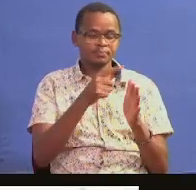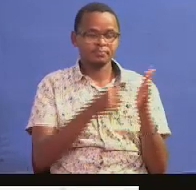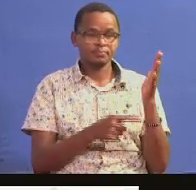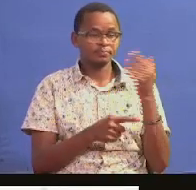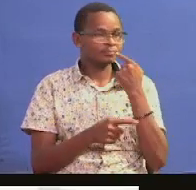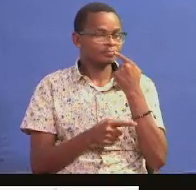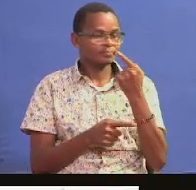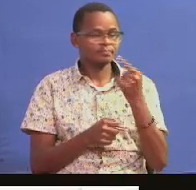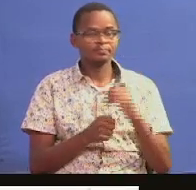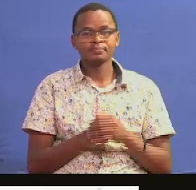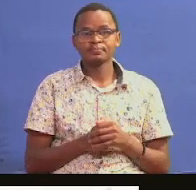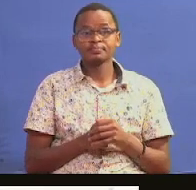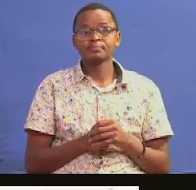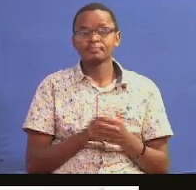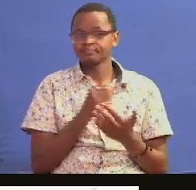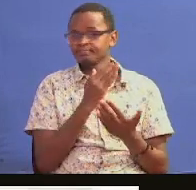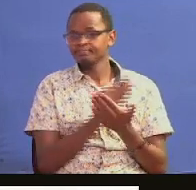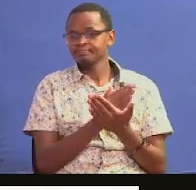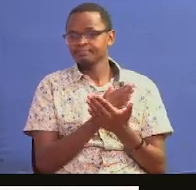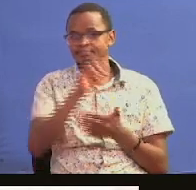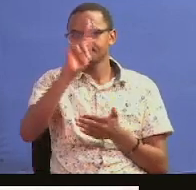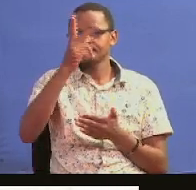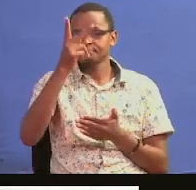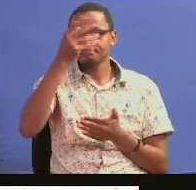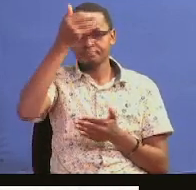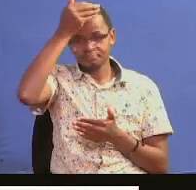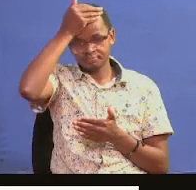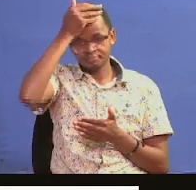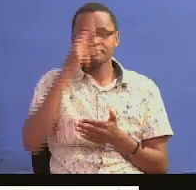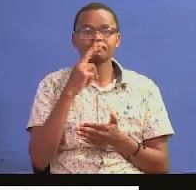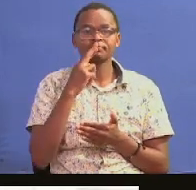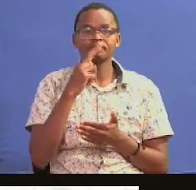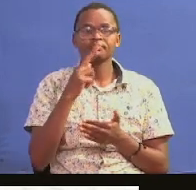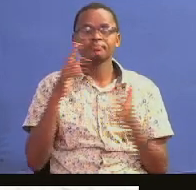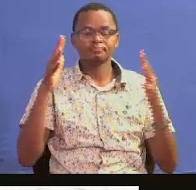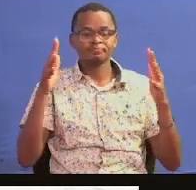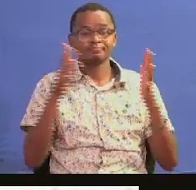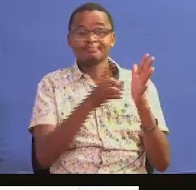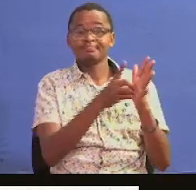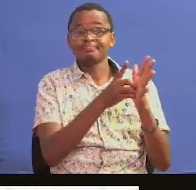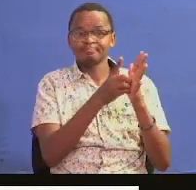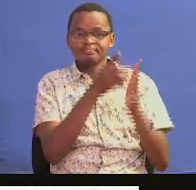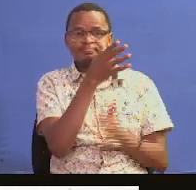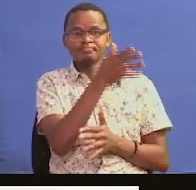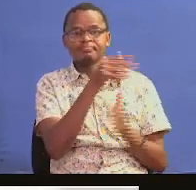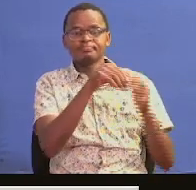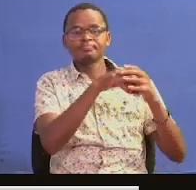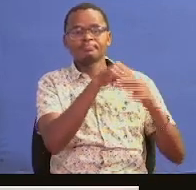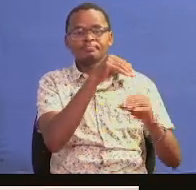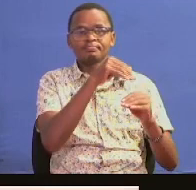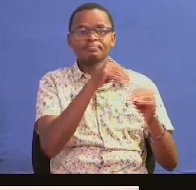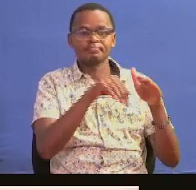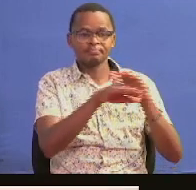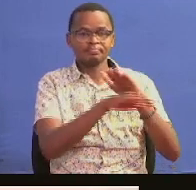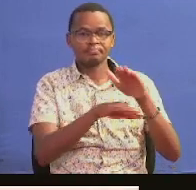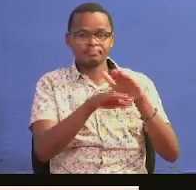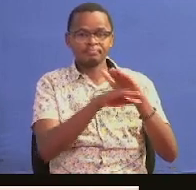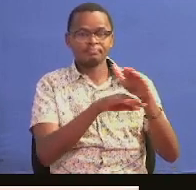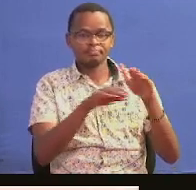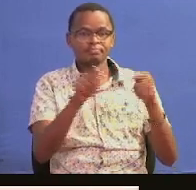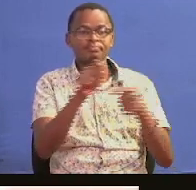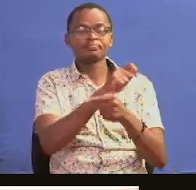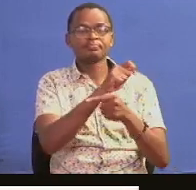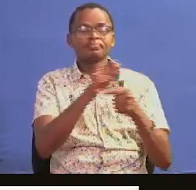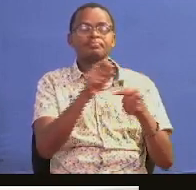What I can say is, in fact, the Kenyan nurses are in great demand out there, because basically the kind